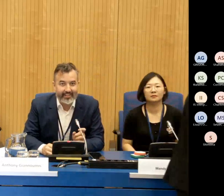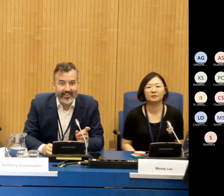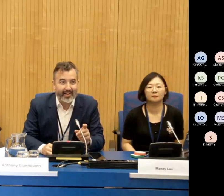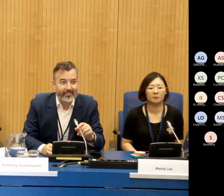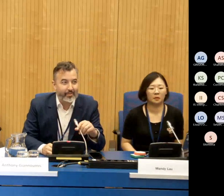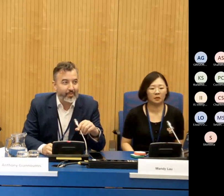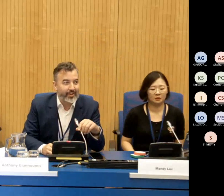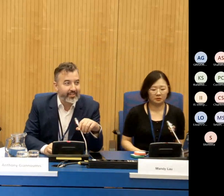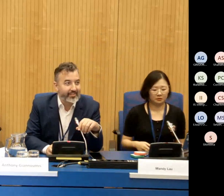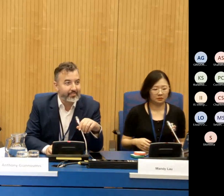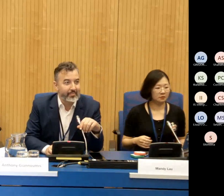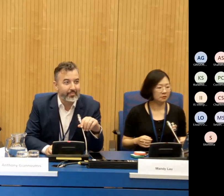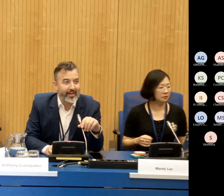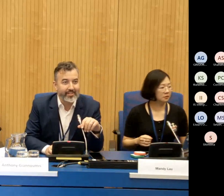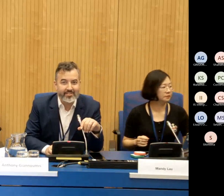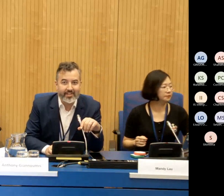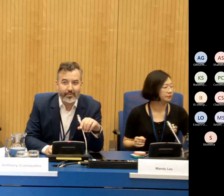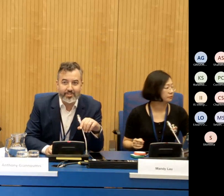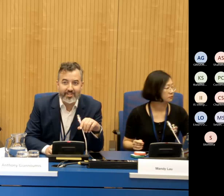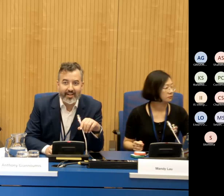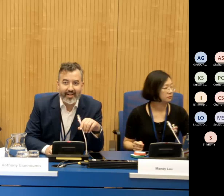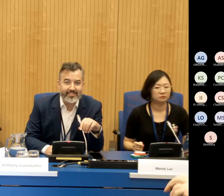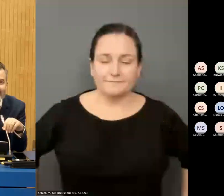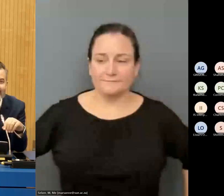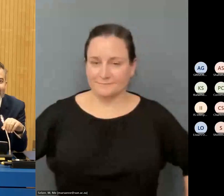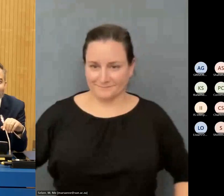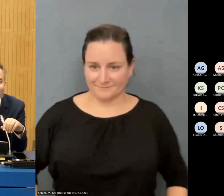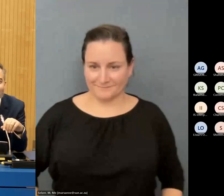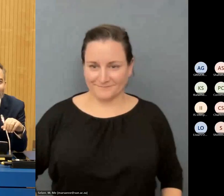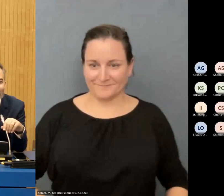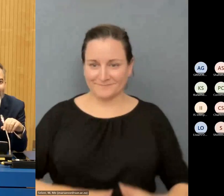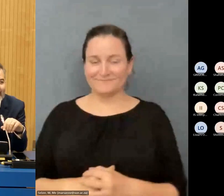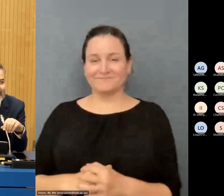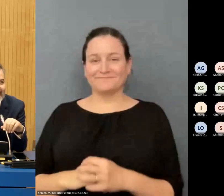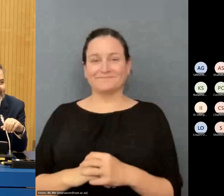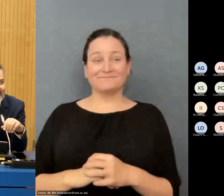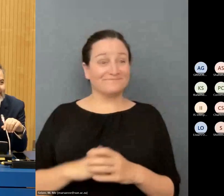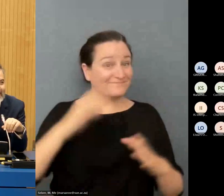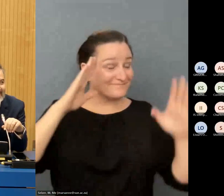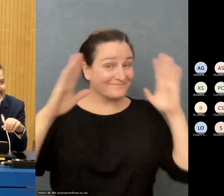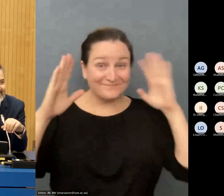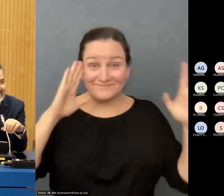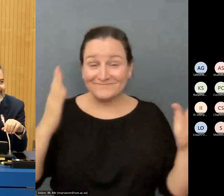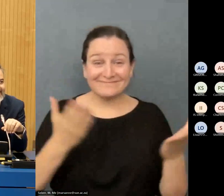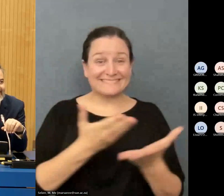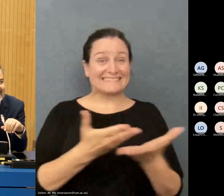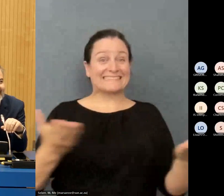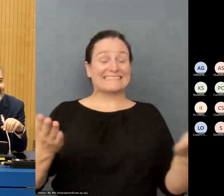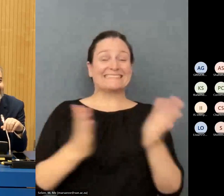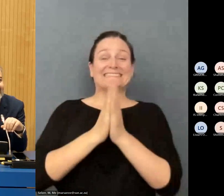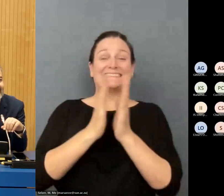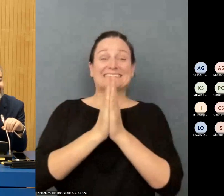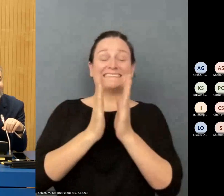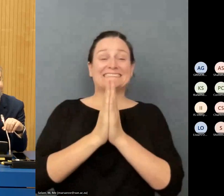All right, everyone, my distinguished guests, we would love to begin this session.